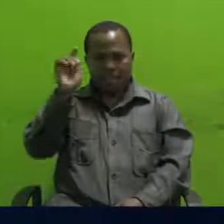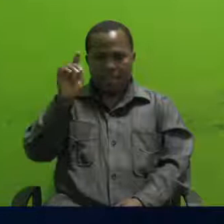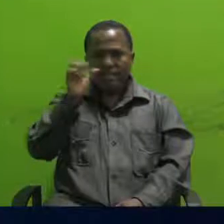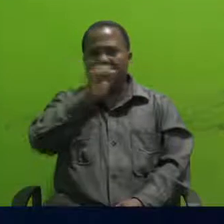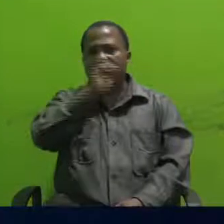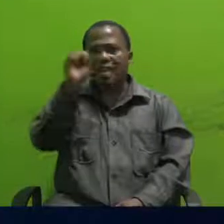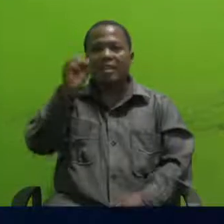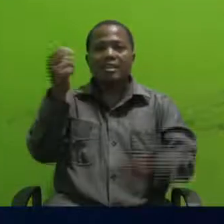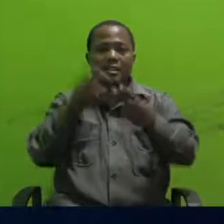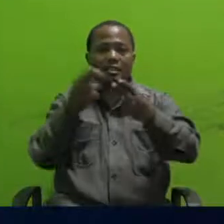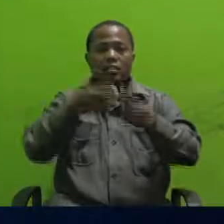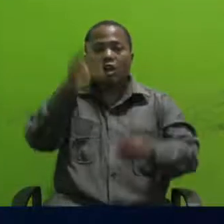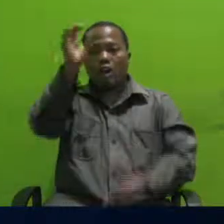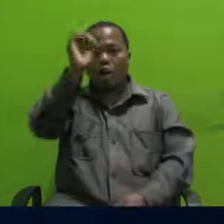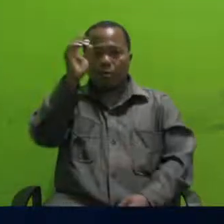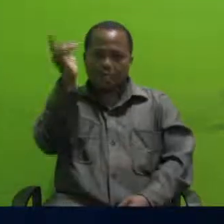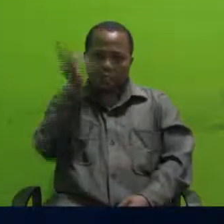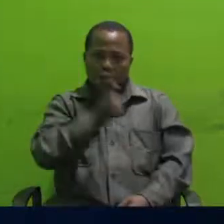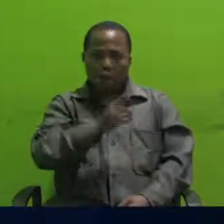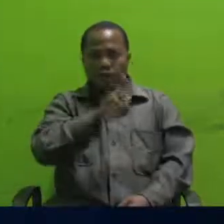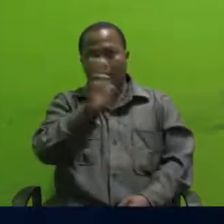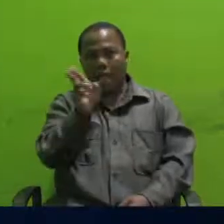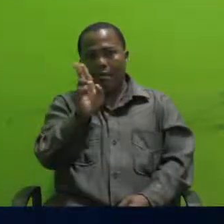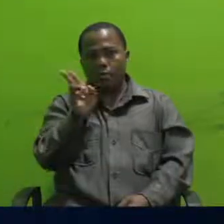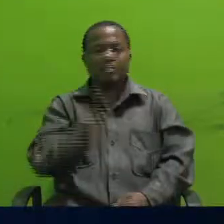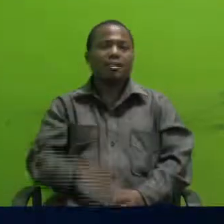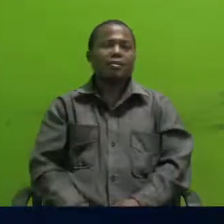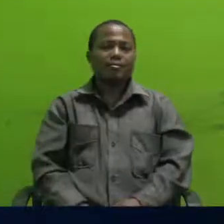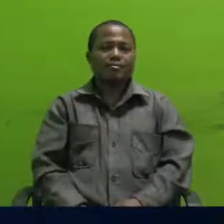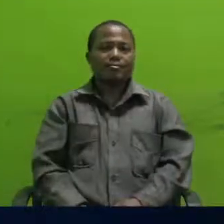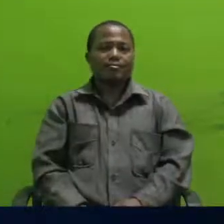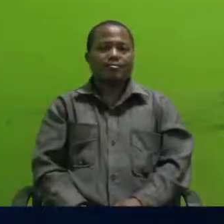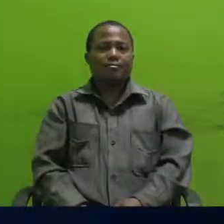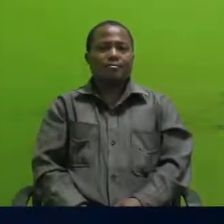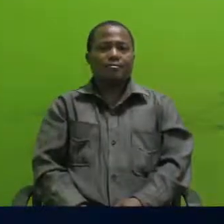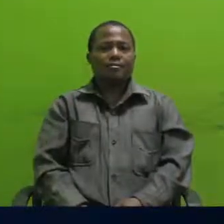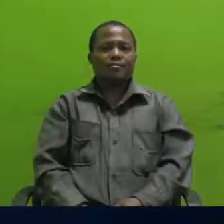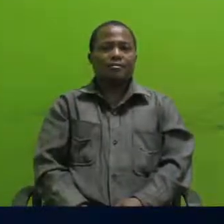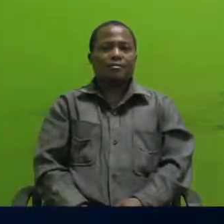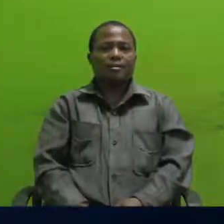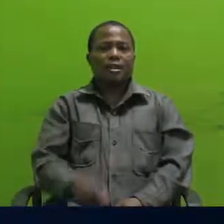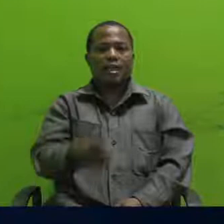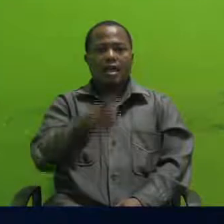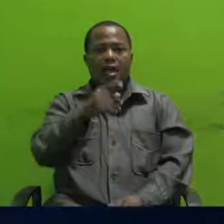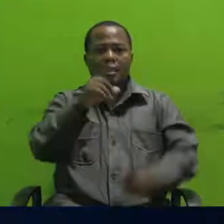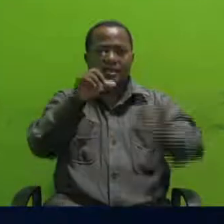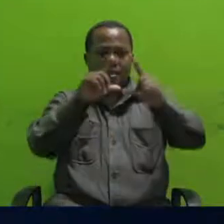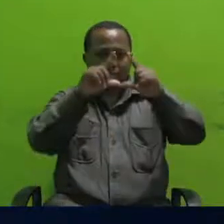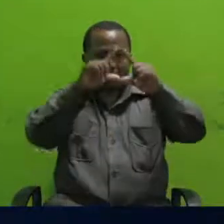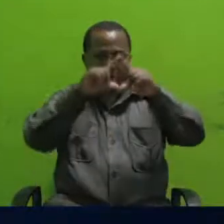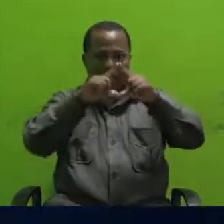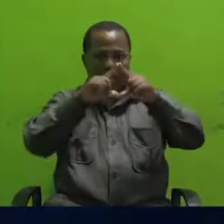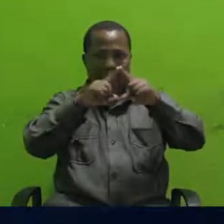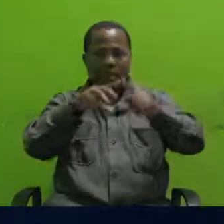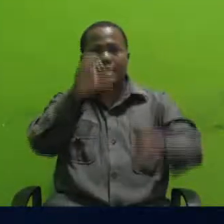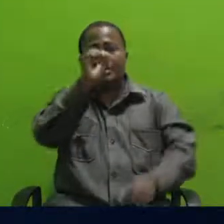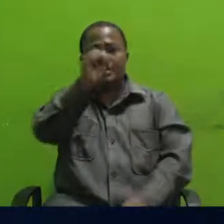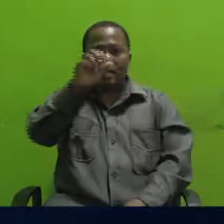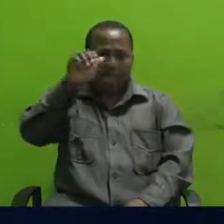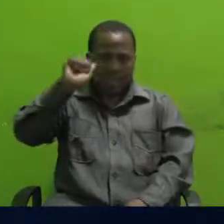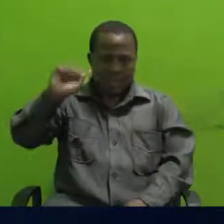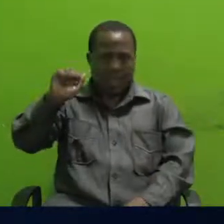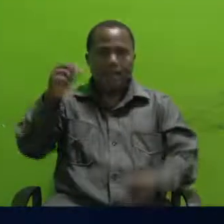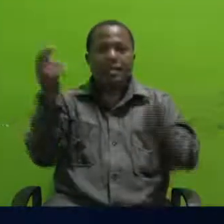Yes, sine is equal to opposite over hypotenuse. So from the triangle here,